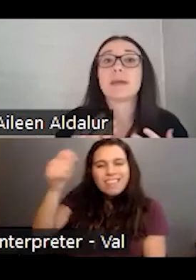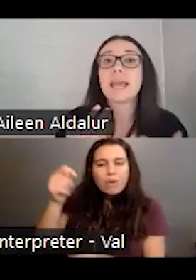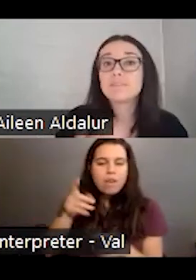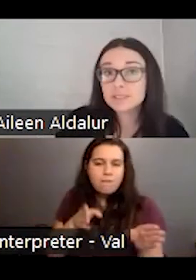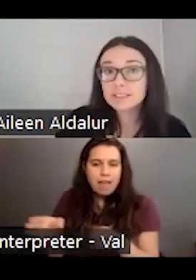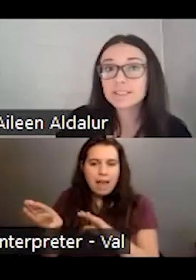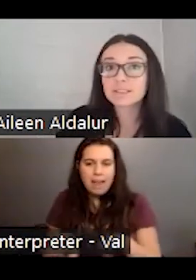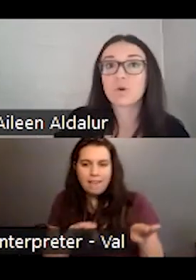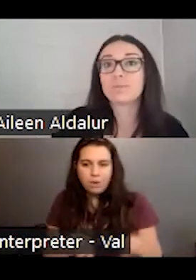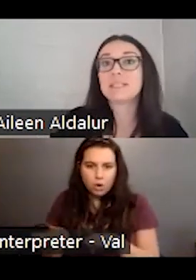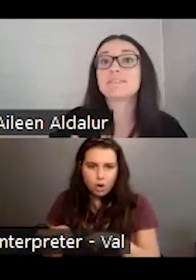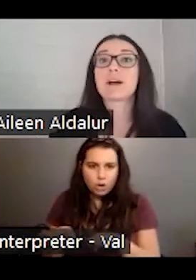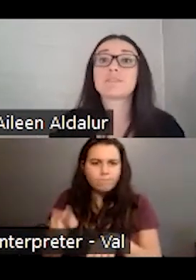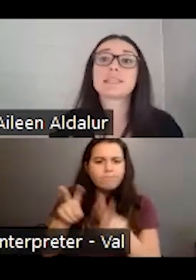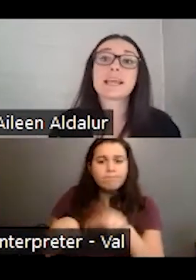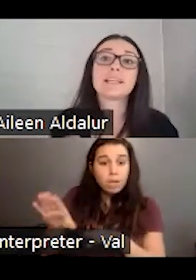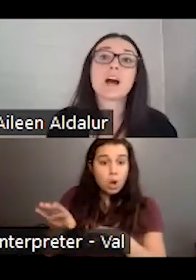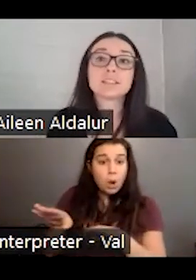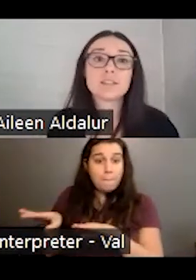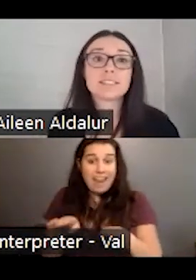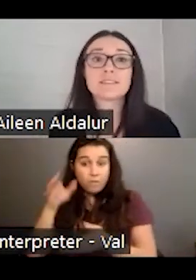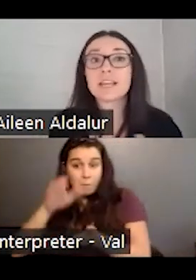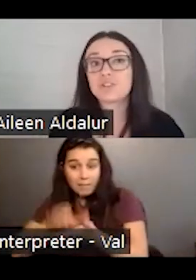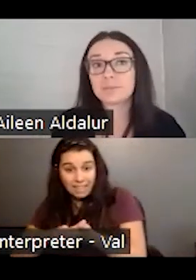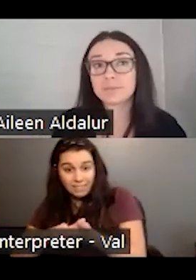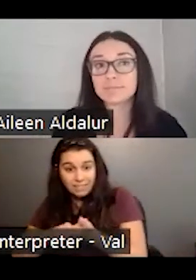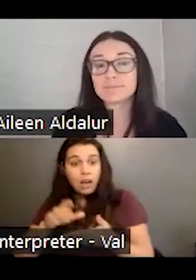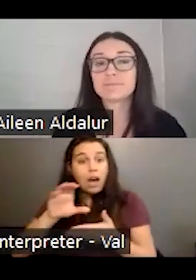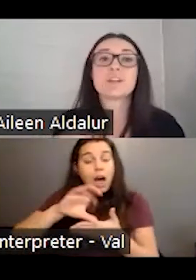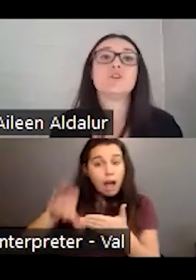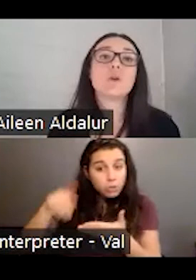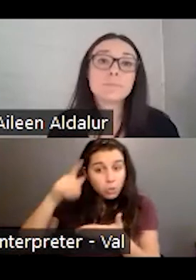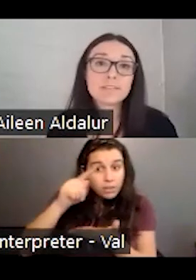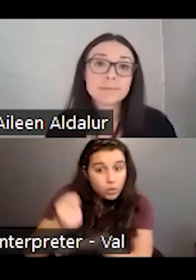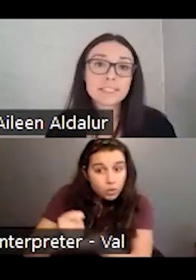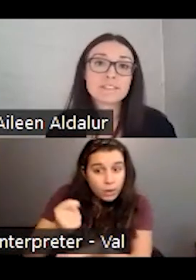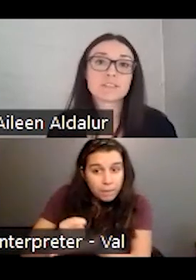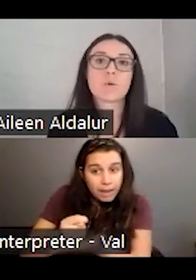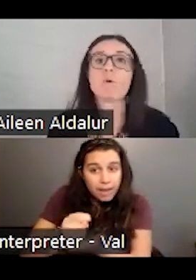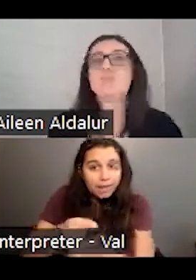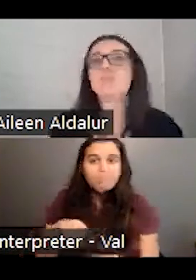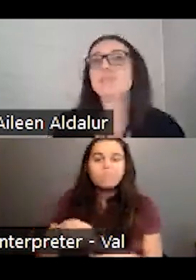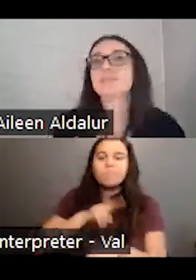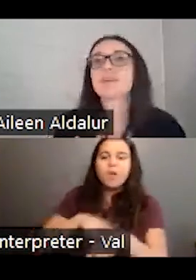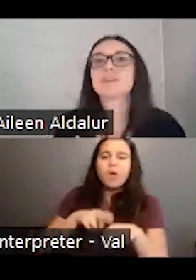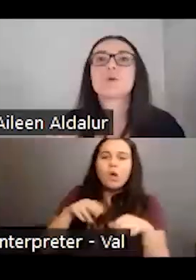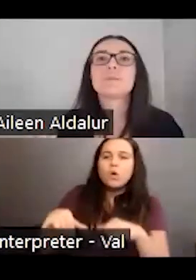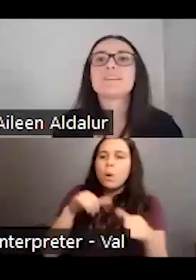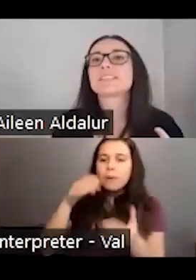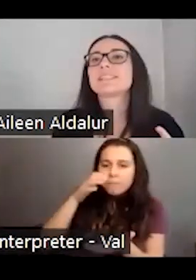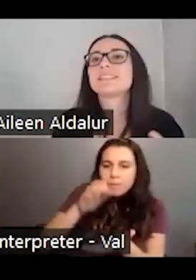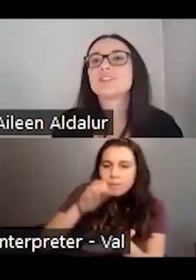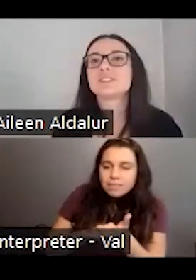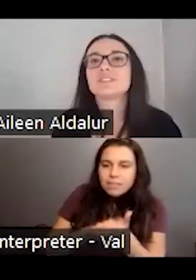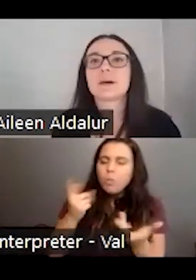individuals' behavioral beliefs or beliefs about the likely consequences of getting treatment, normative beliefs, or the beliefs about the